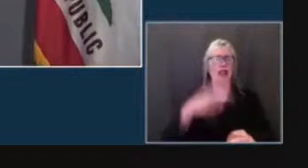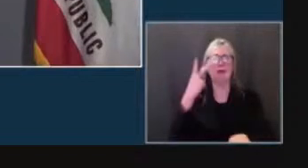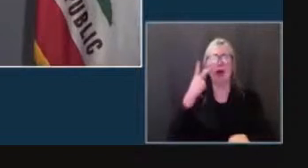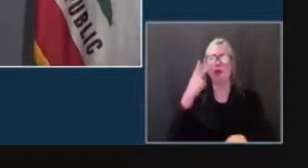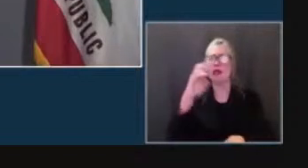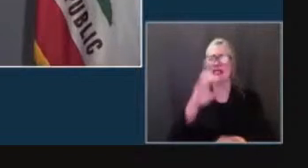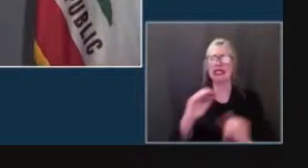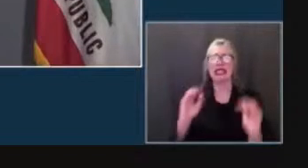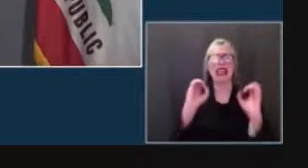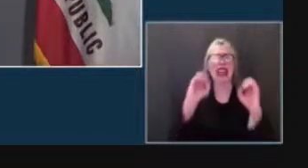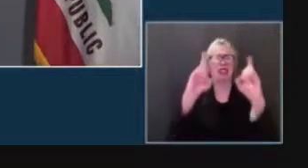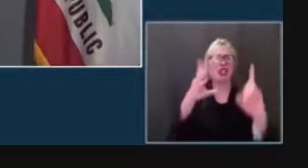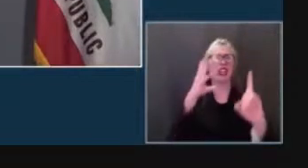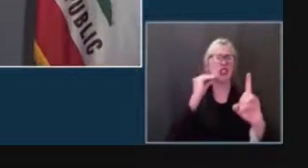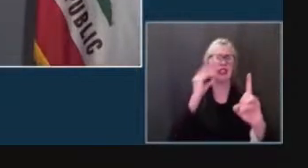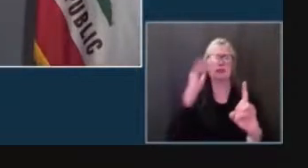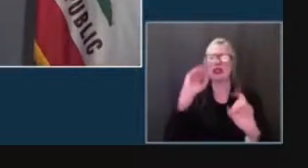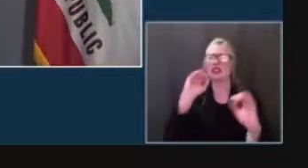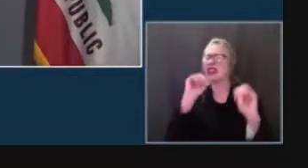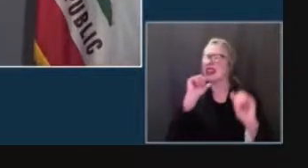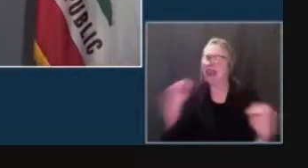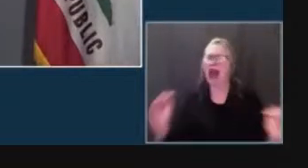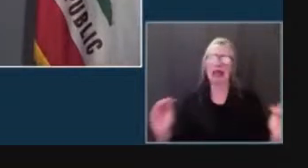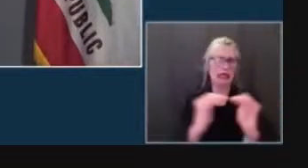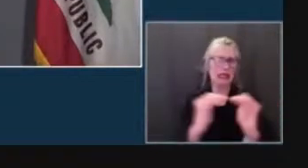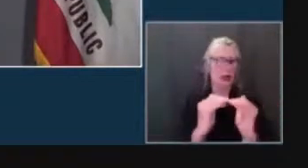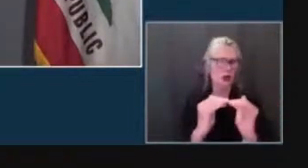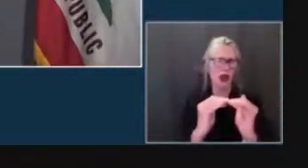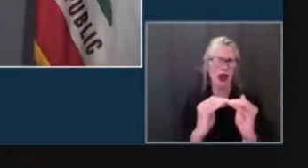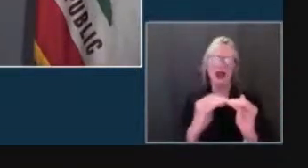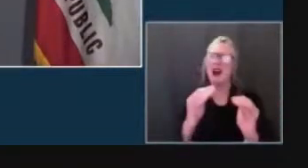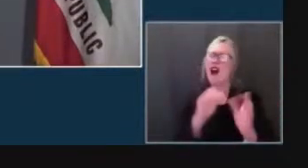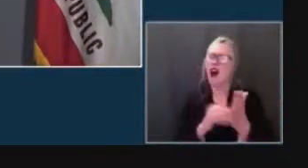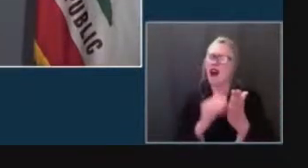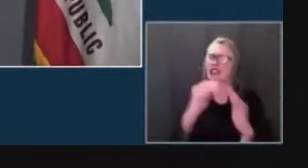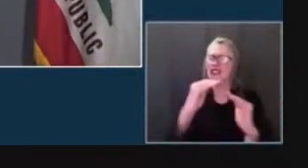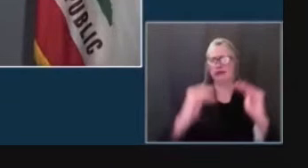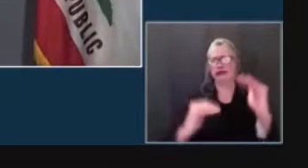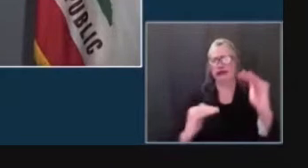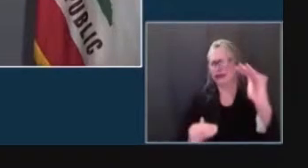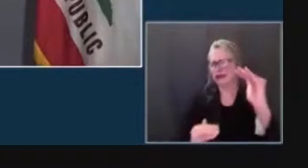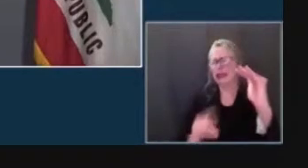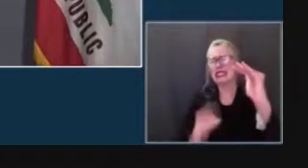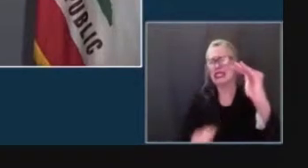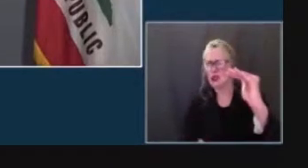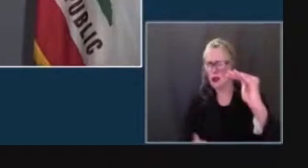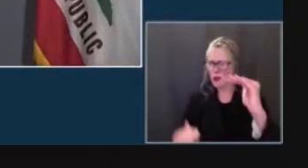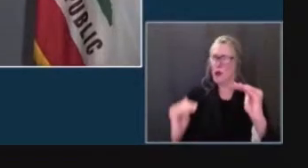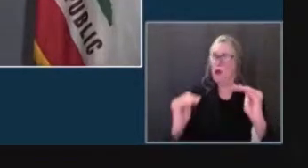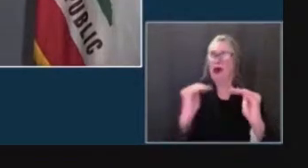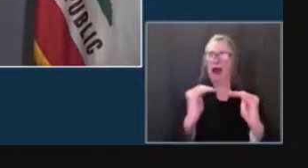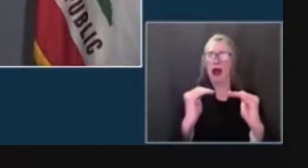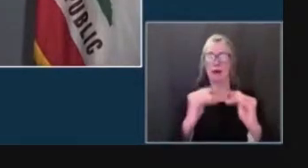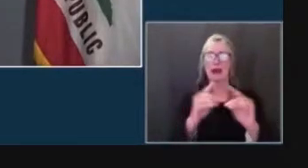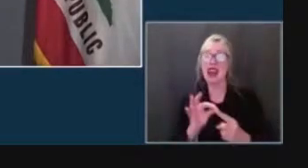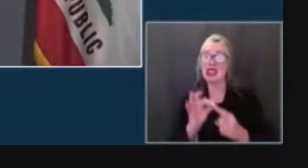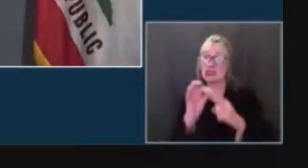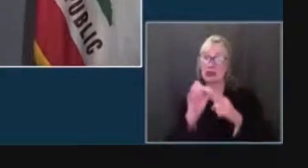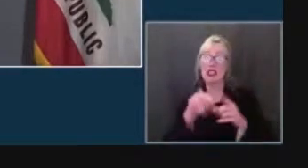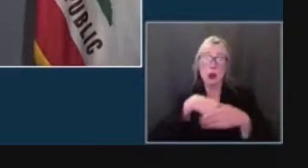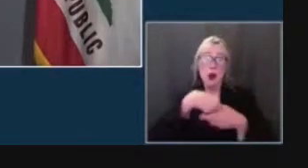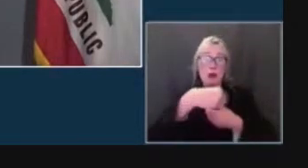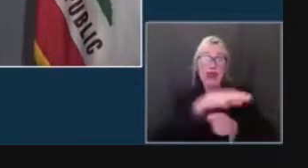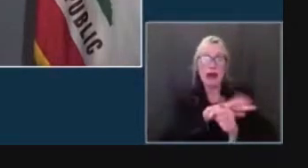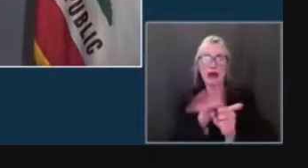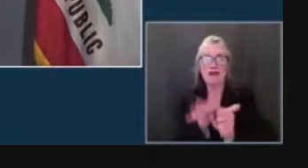need to, and especially as we transition out of this pandemic. Community schools are the answer to the people